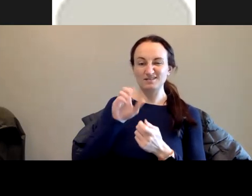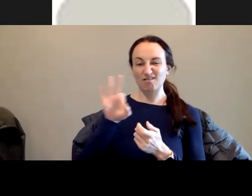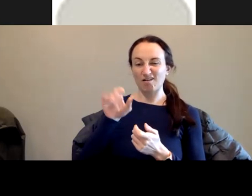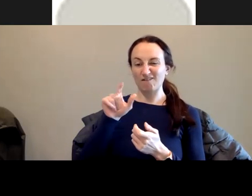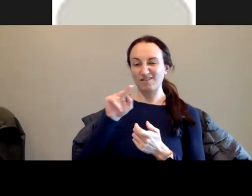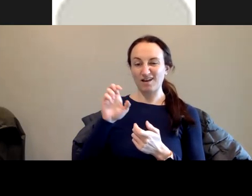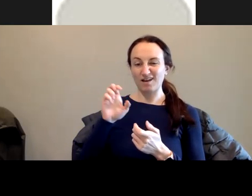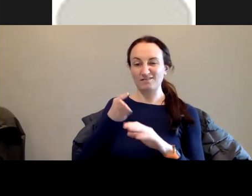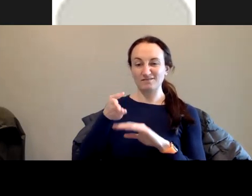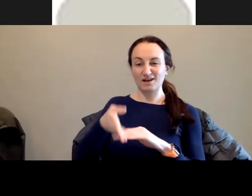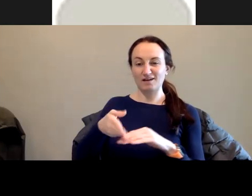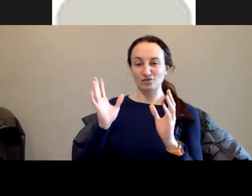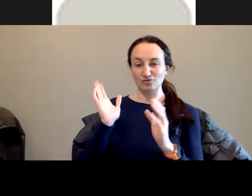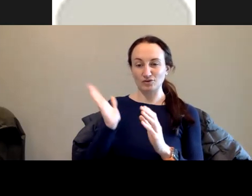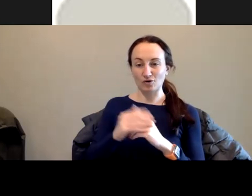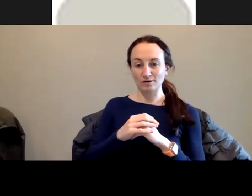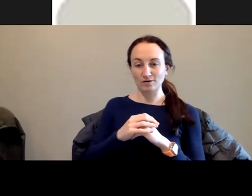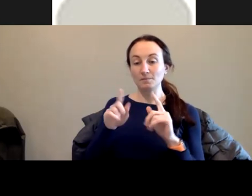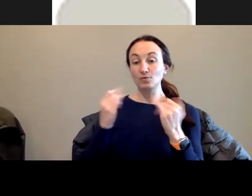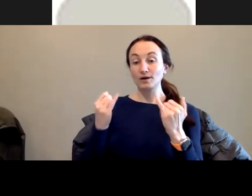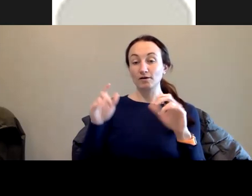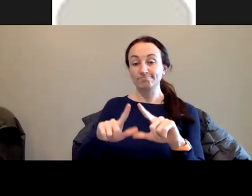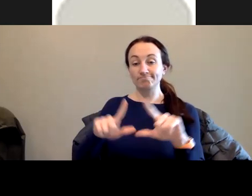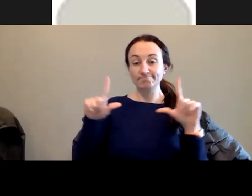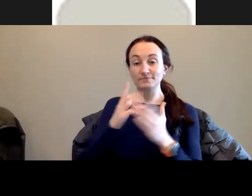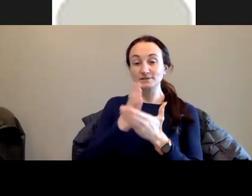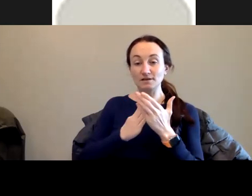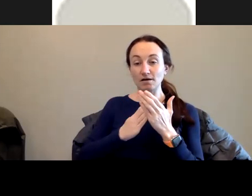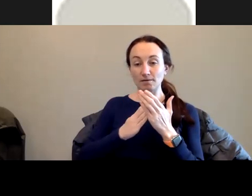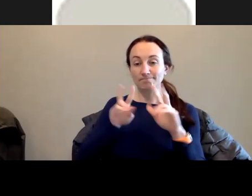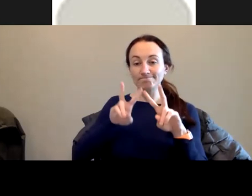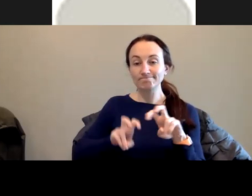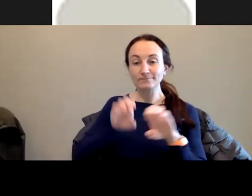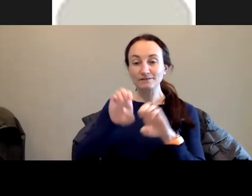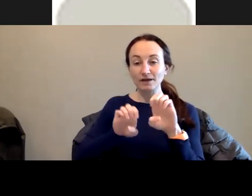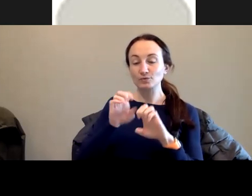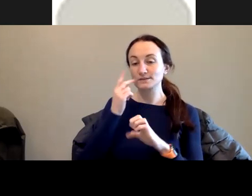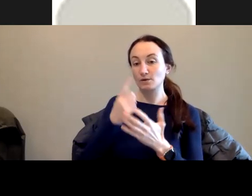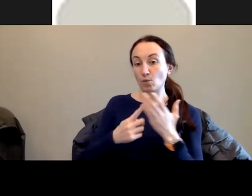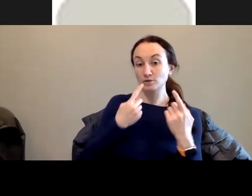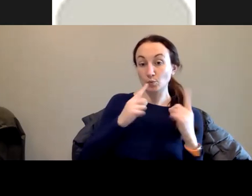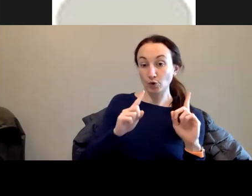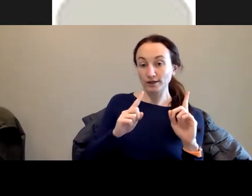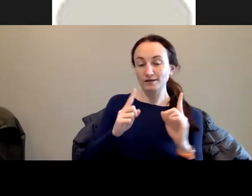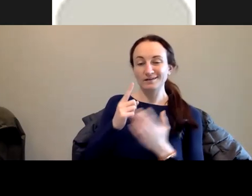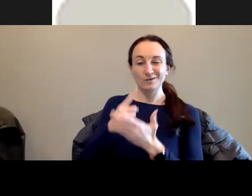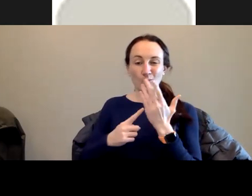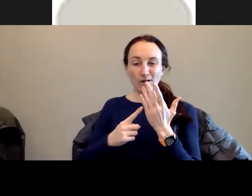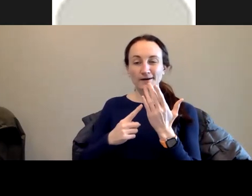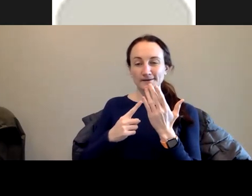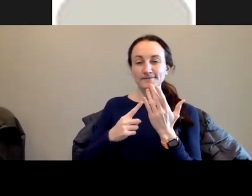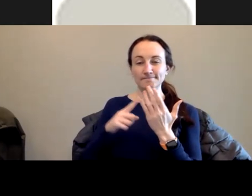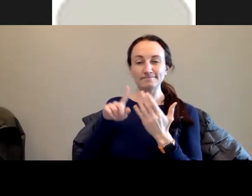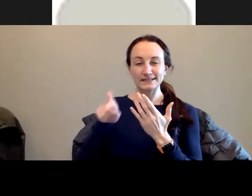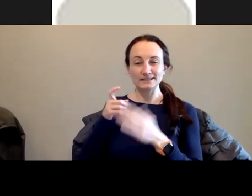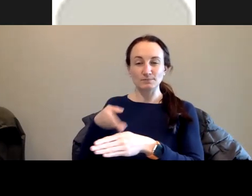after the whole talk. Let's look at some evaluations just to see what is working and what